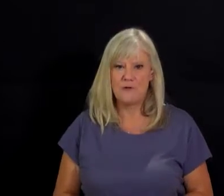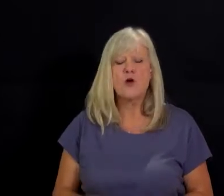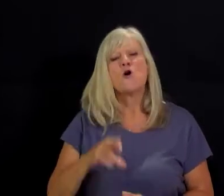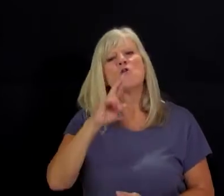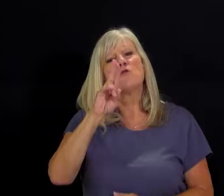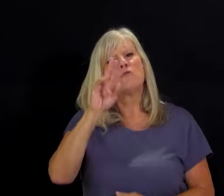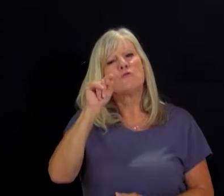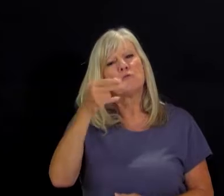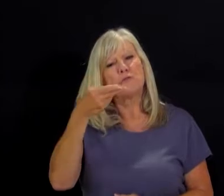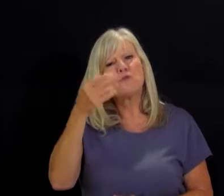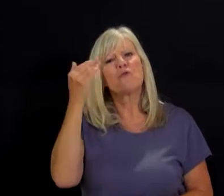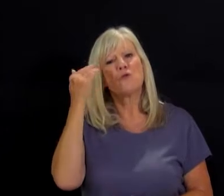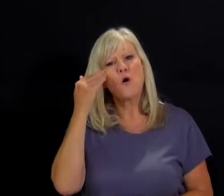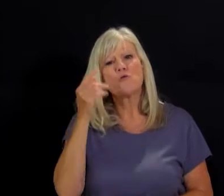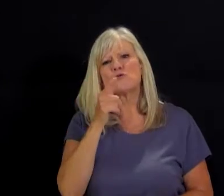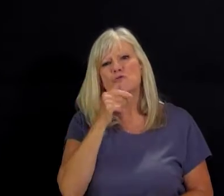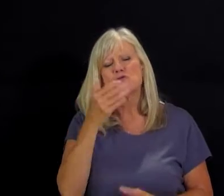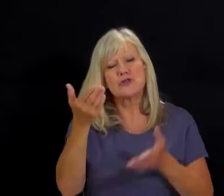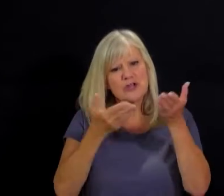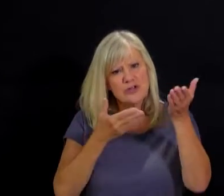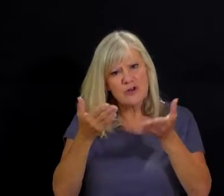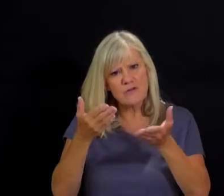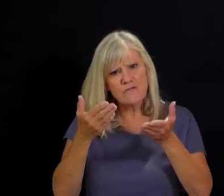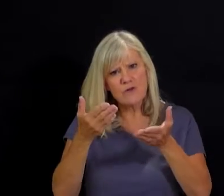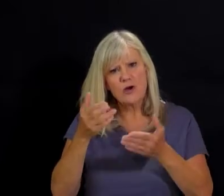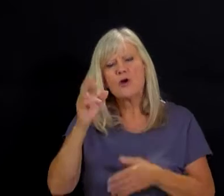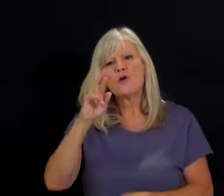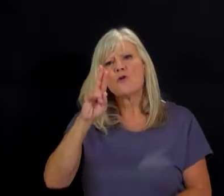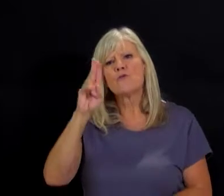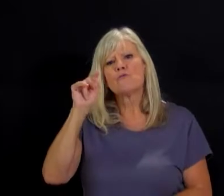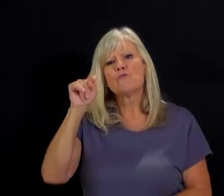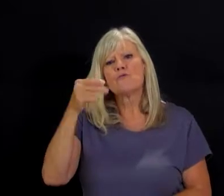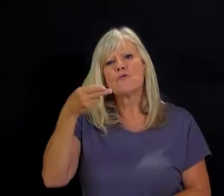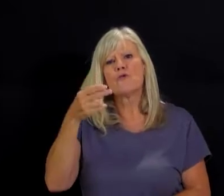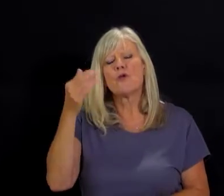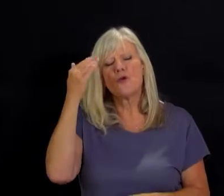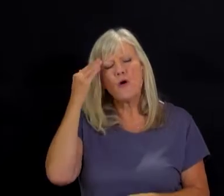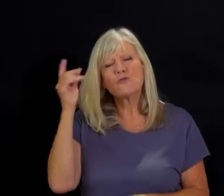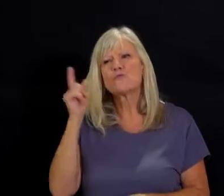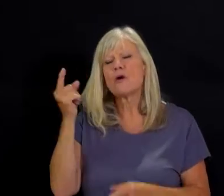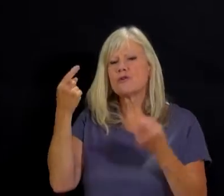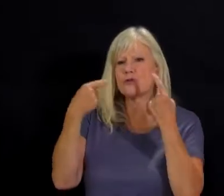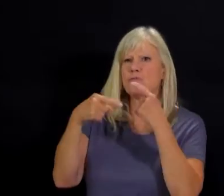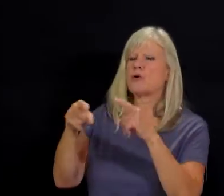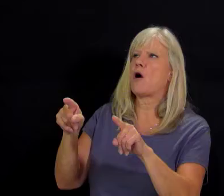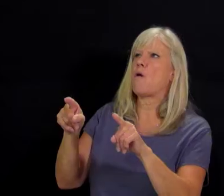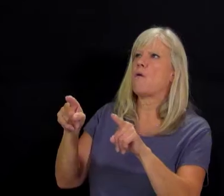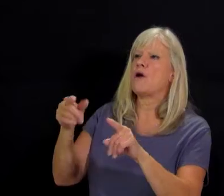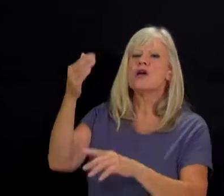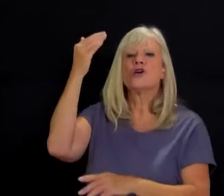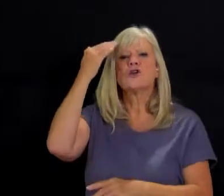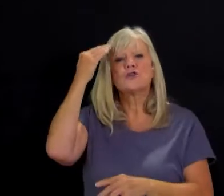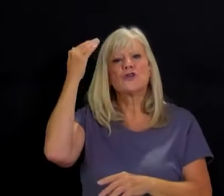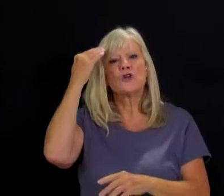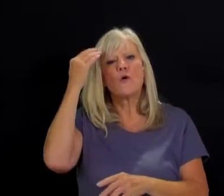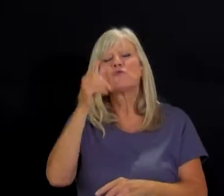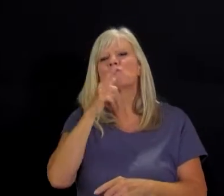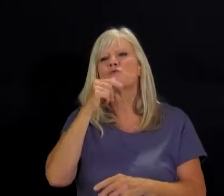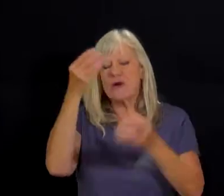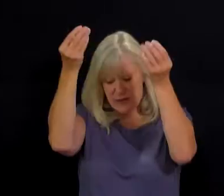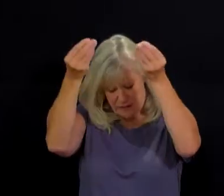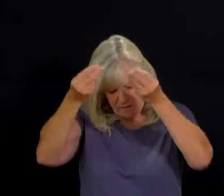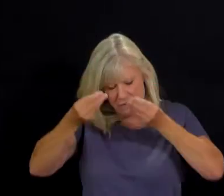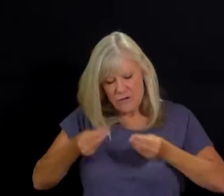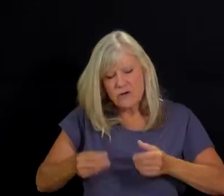she serves. She knows the one to whom she will go. She knows the one who has the words of